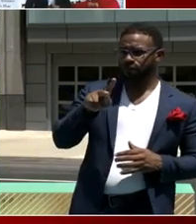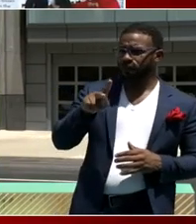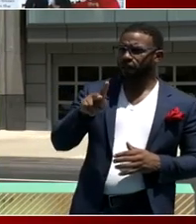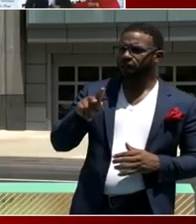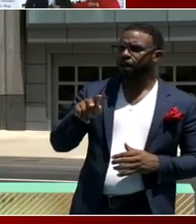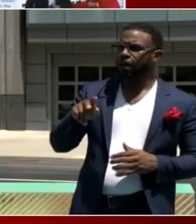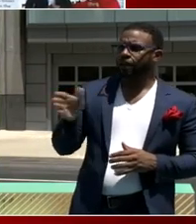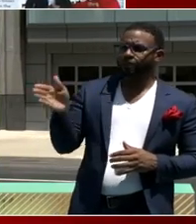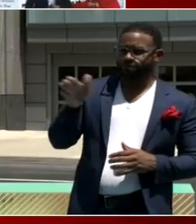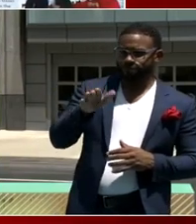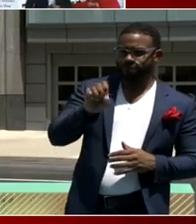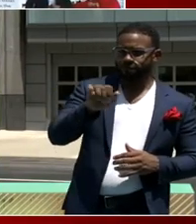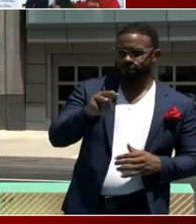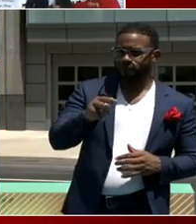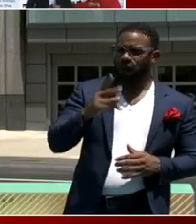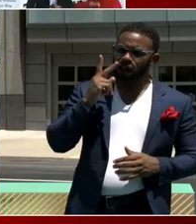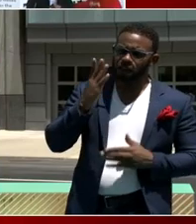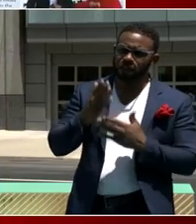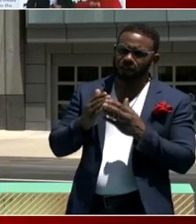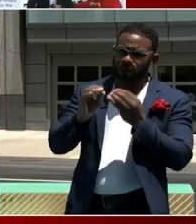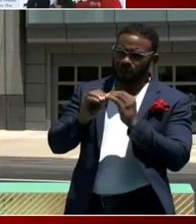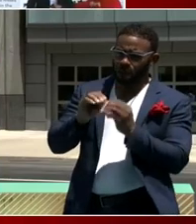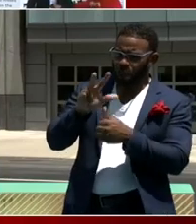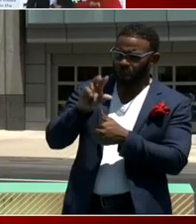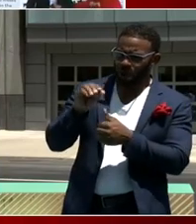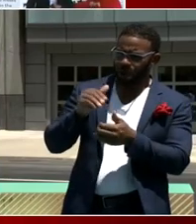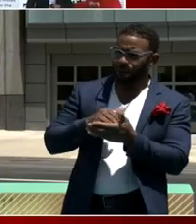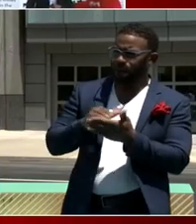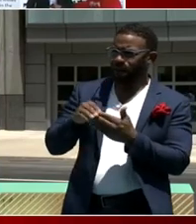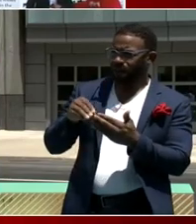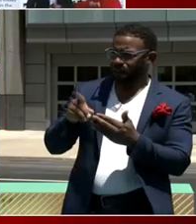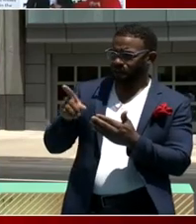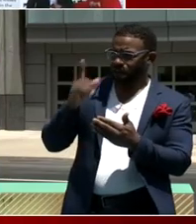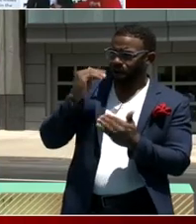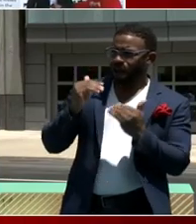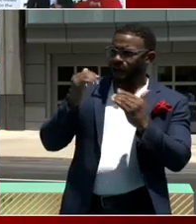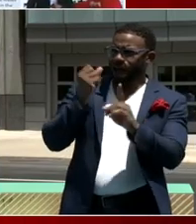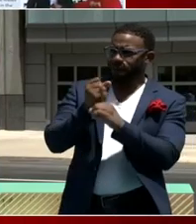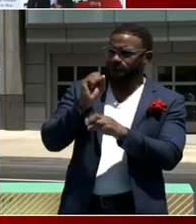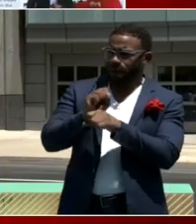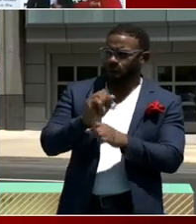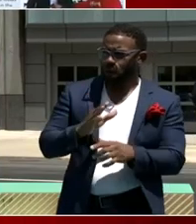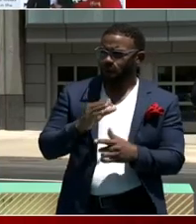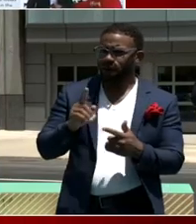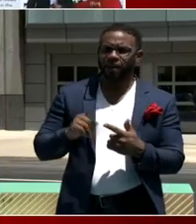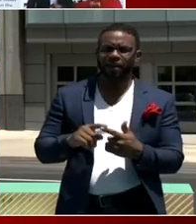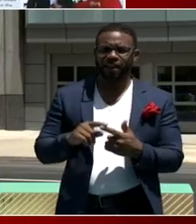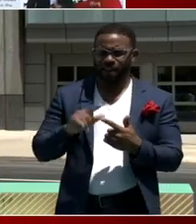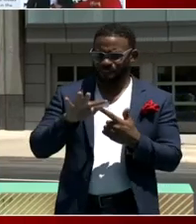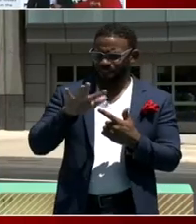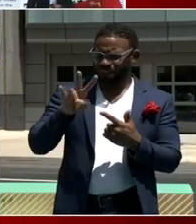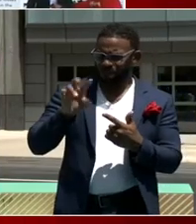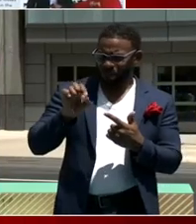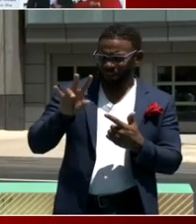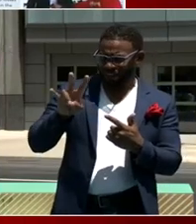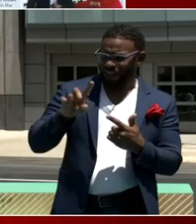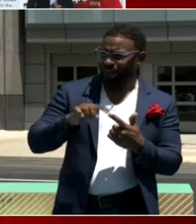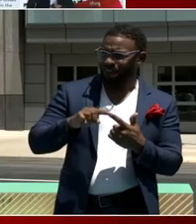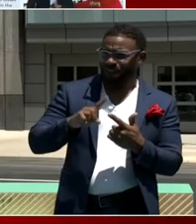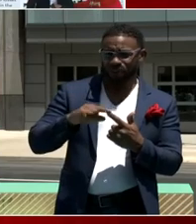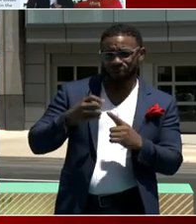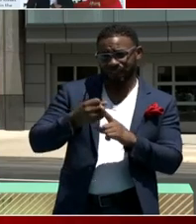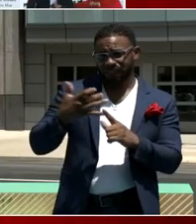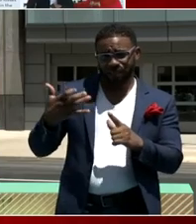of the numbers here, $30 million, I guess you call for high-impact employers, and then 57.7